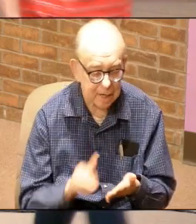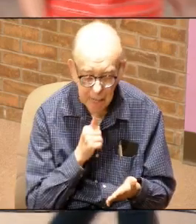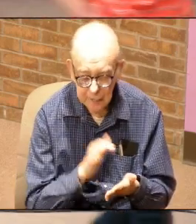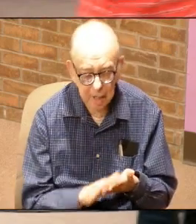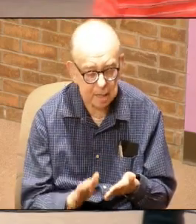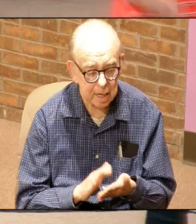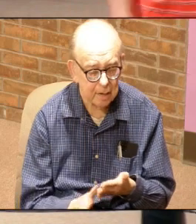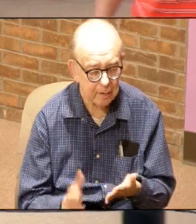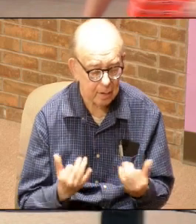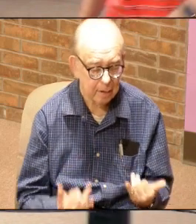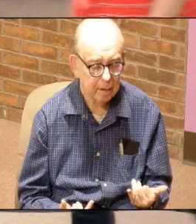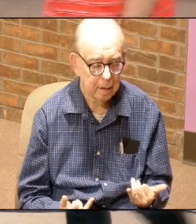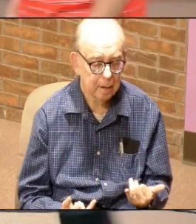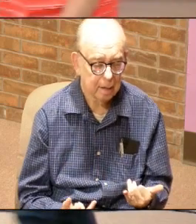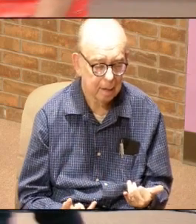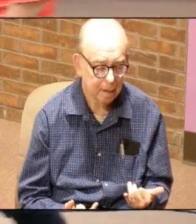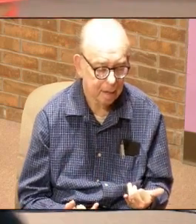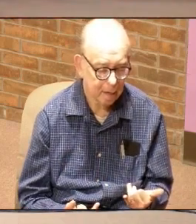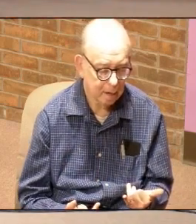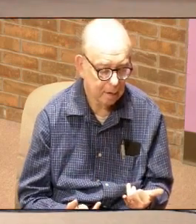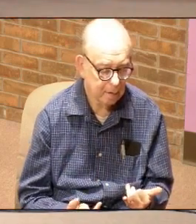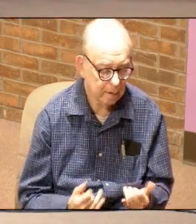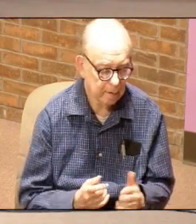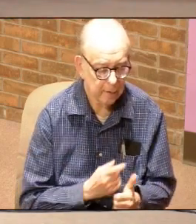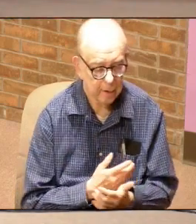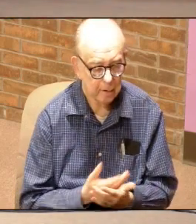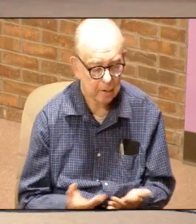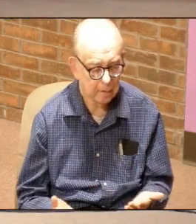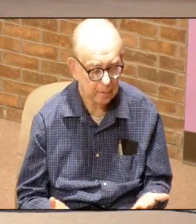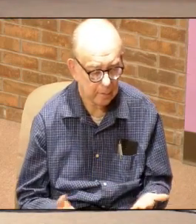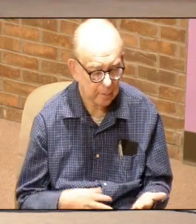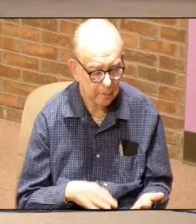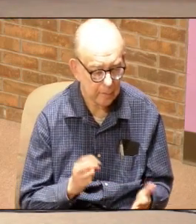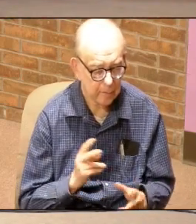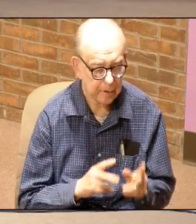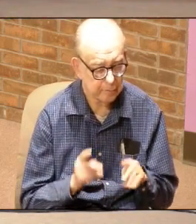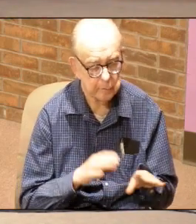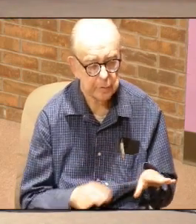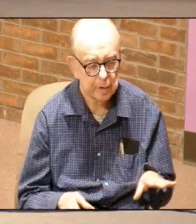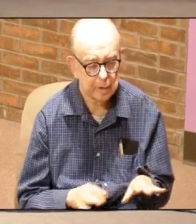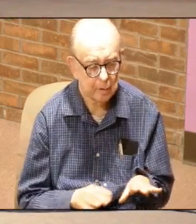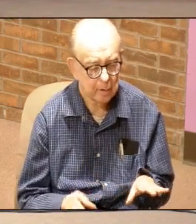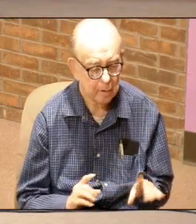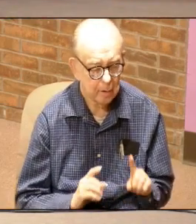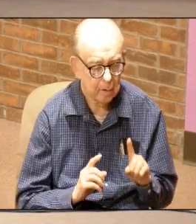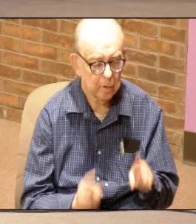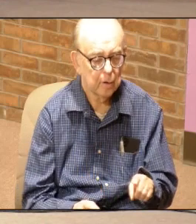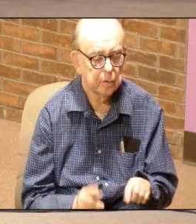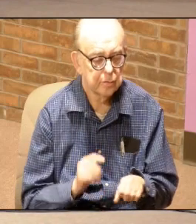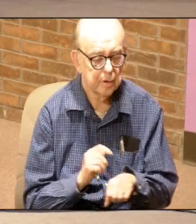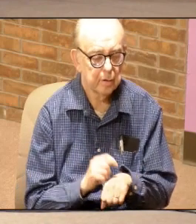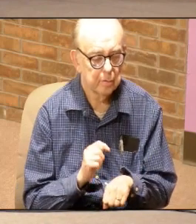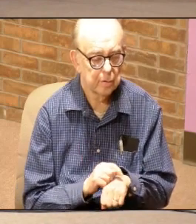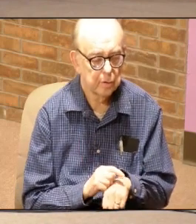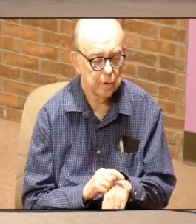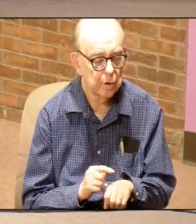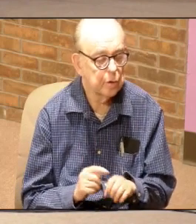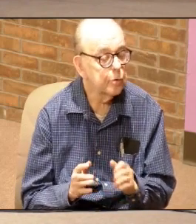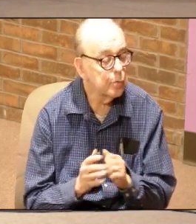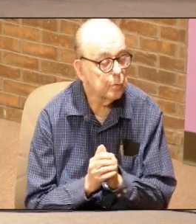unclean. Now, the very first thing you find these people doing is going to the temple to